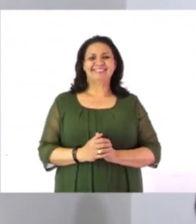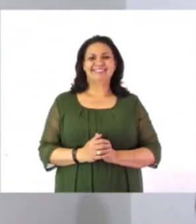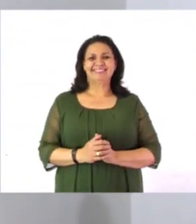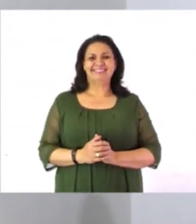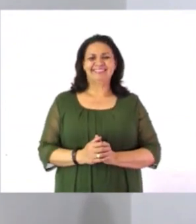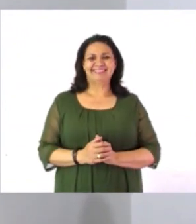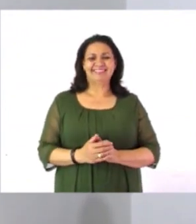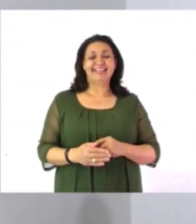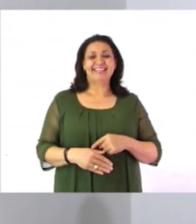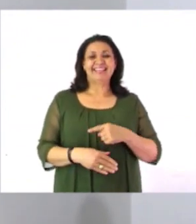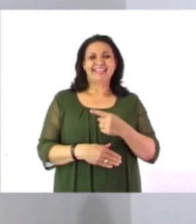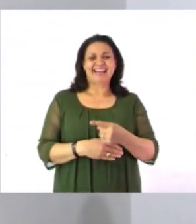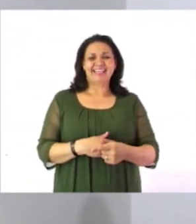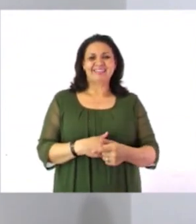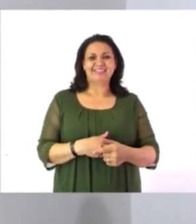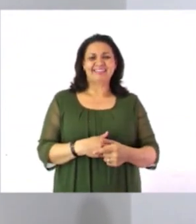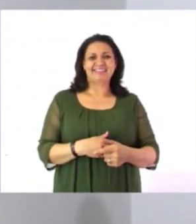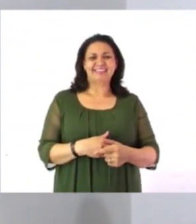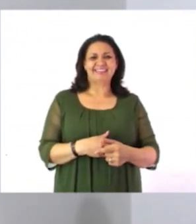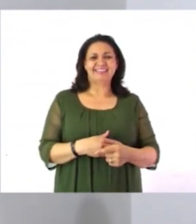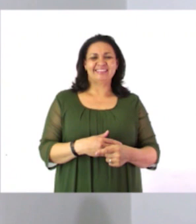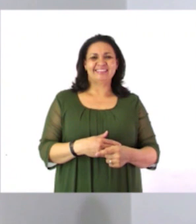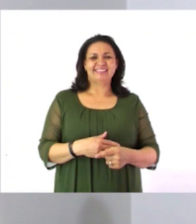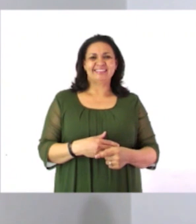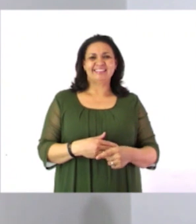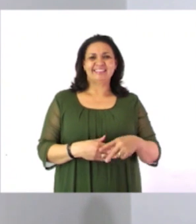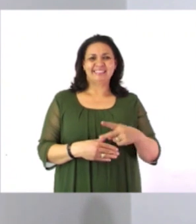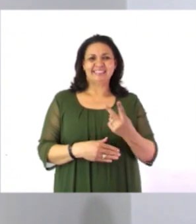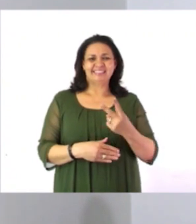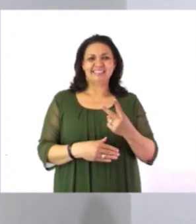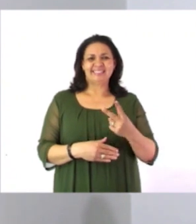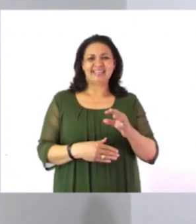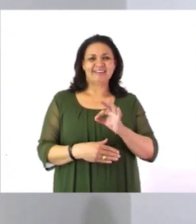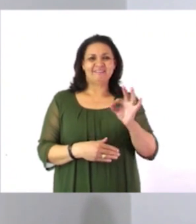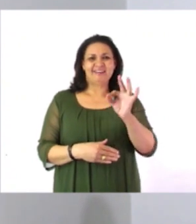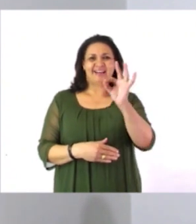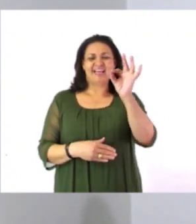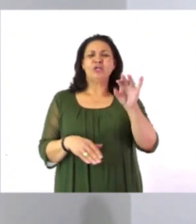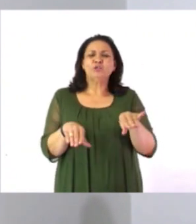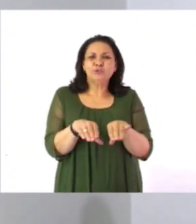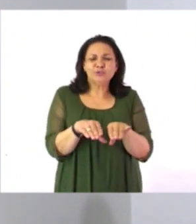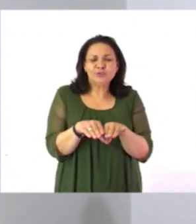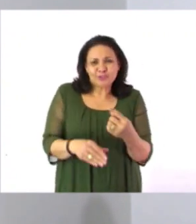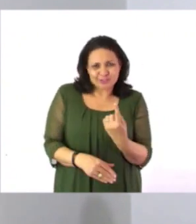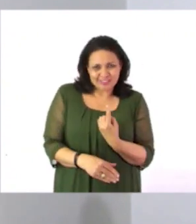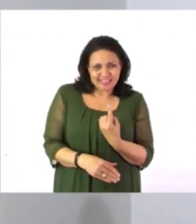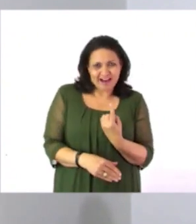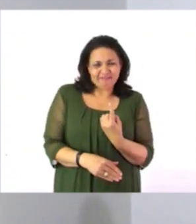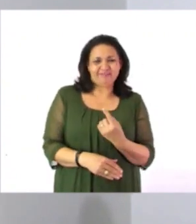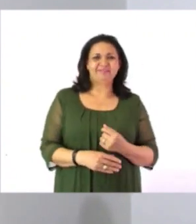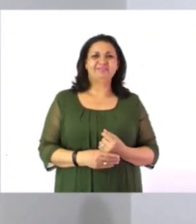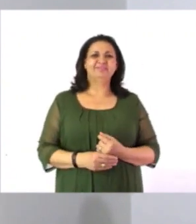The next one, which is again the second fly, I want you to do that yourself on your